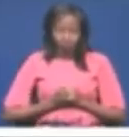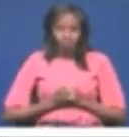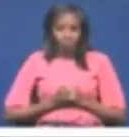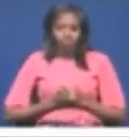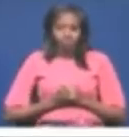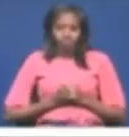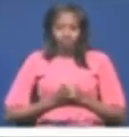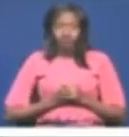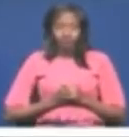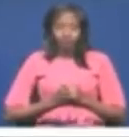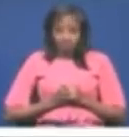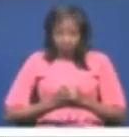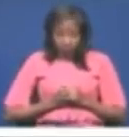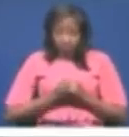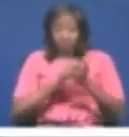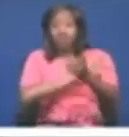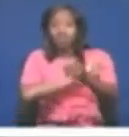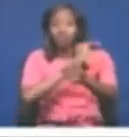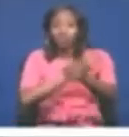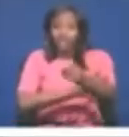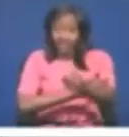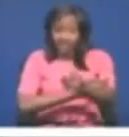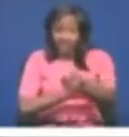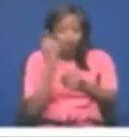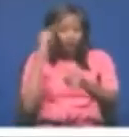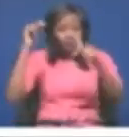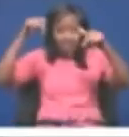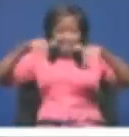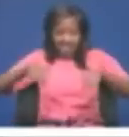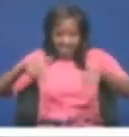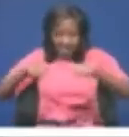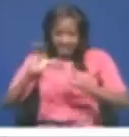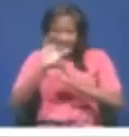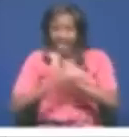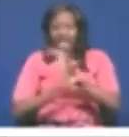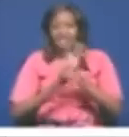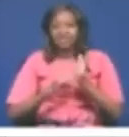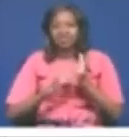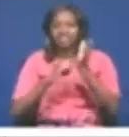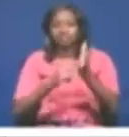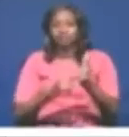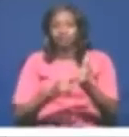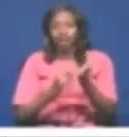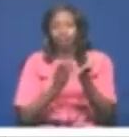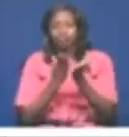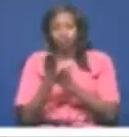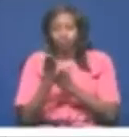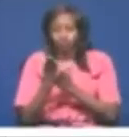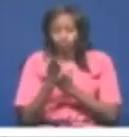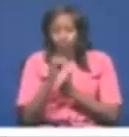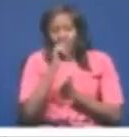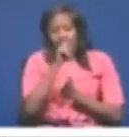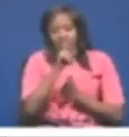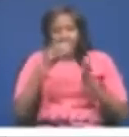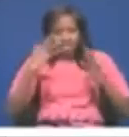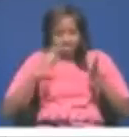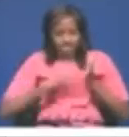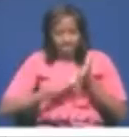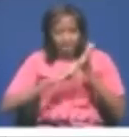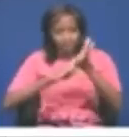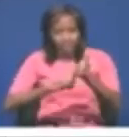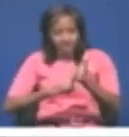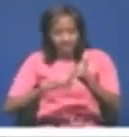The sovereignty of this country is expressed by the people through their elected representatives. And